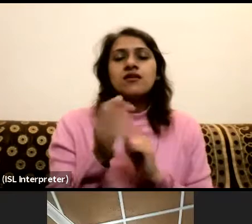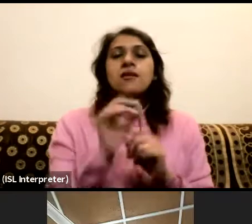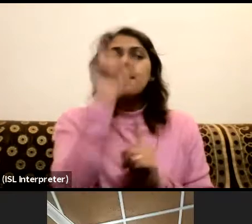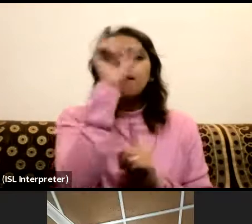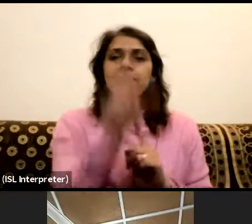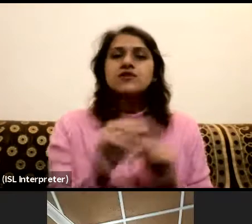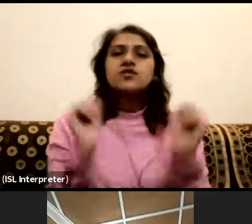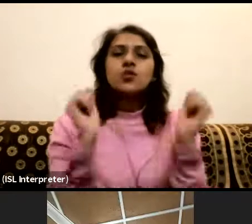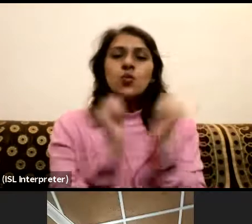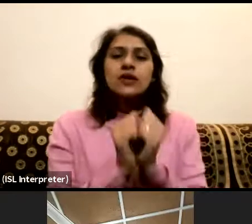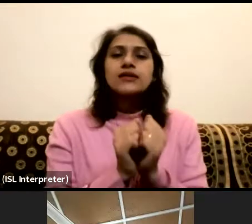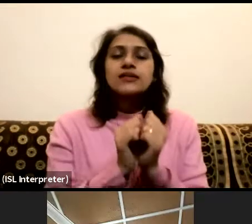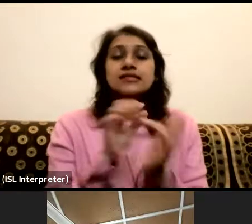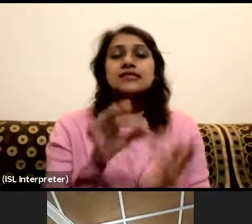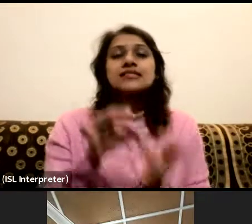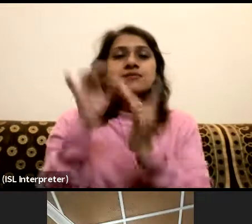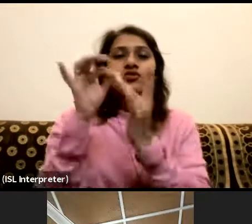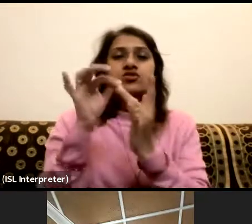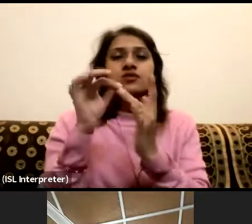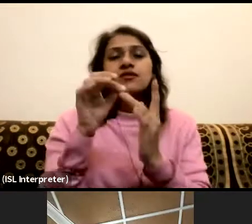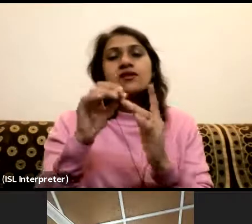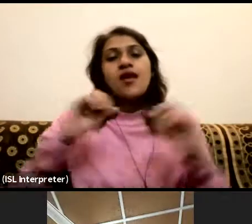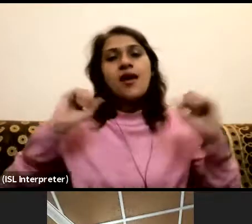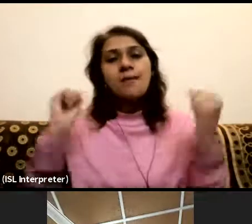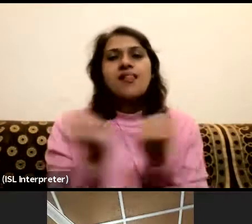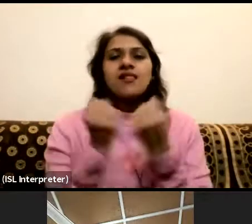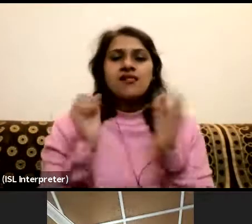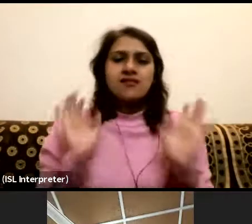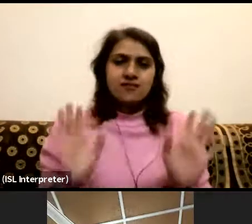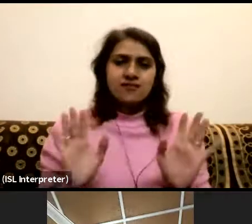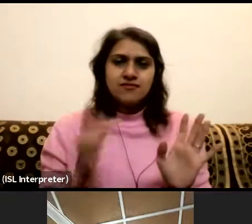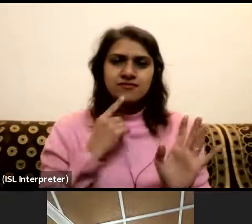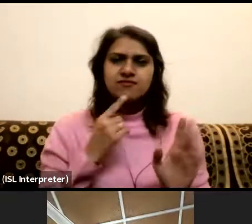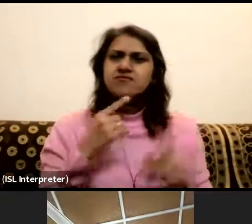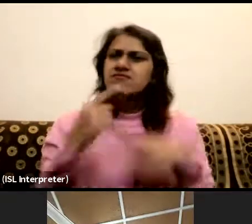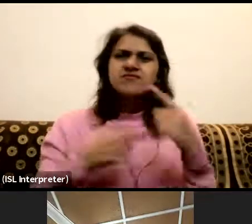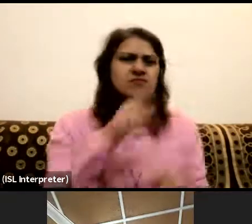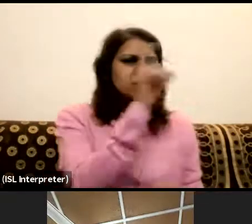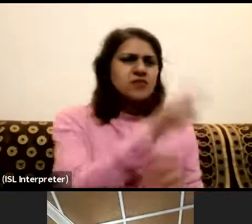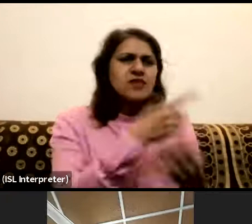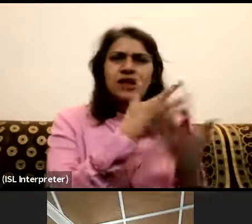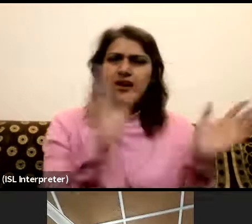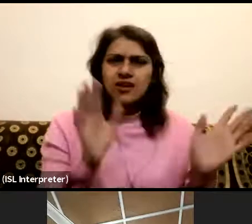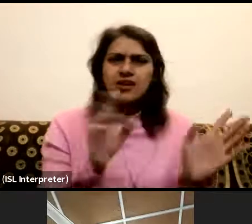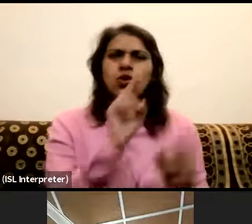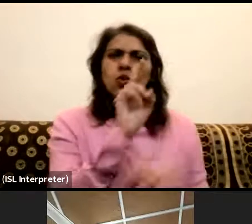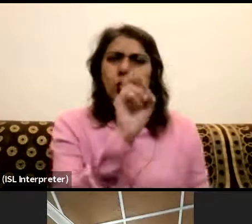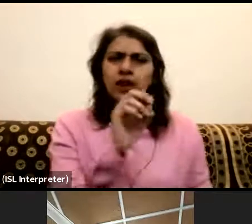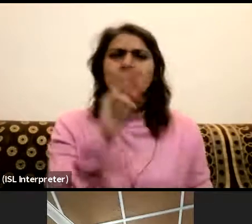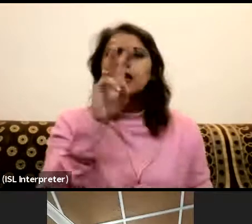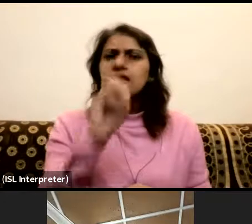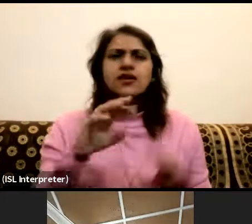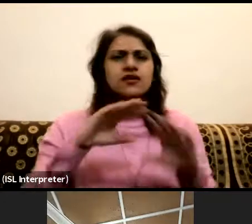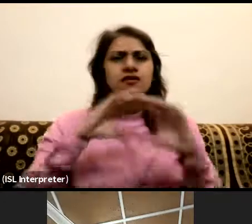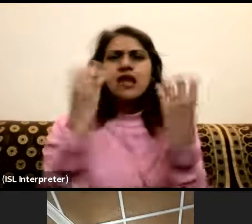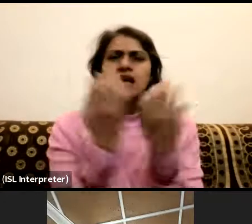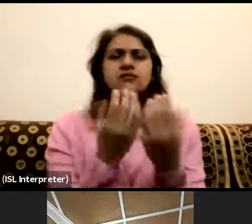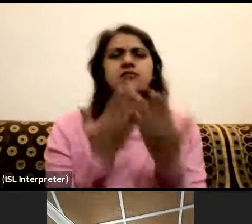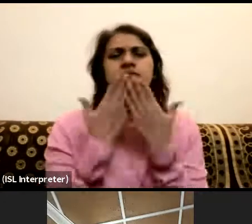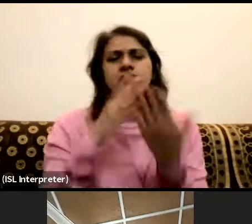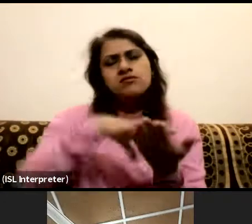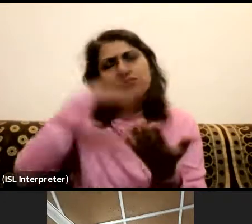how a person learns something. If you look at regular children also, there are say about 20, 30 children in the class. Everybody is taught in the same